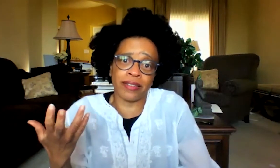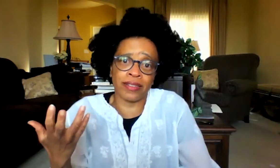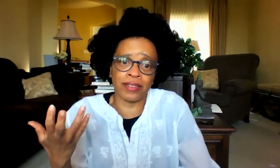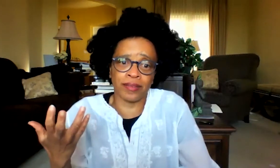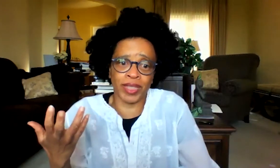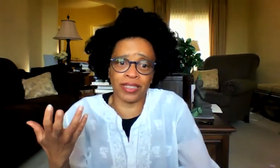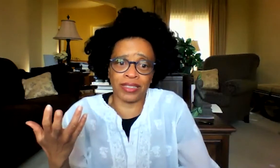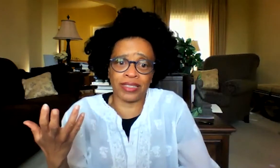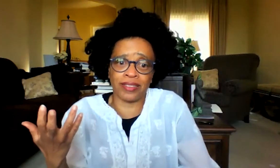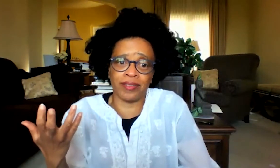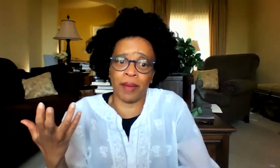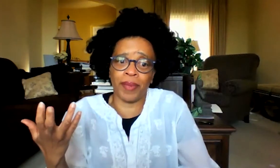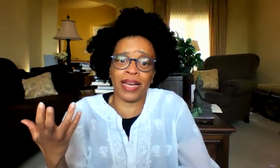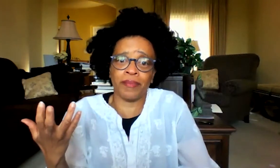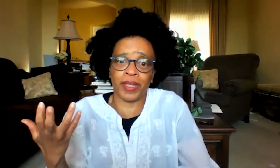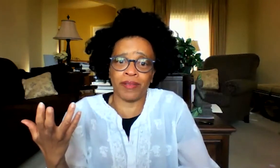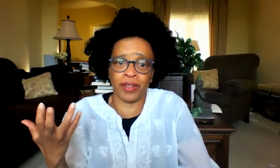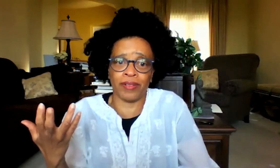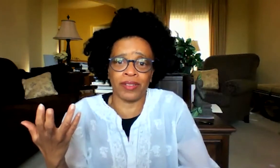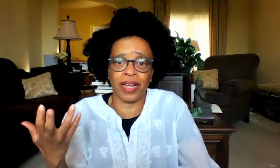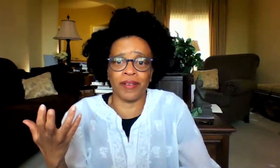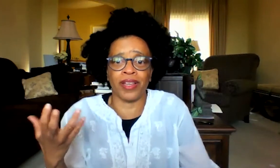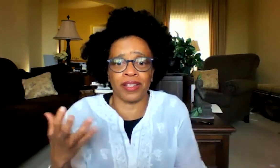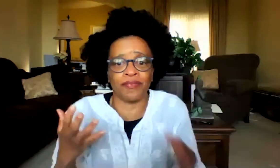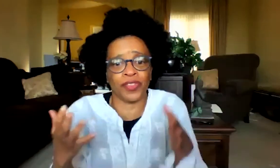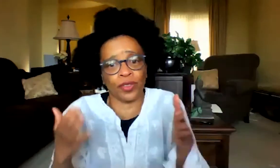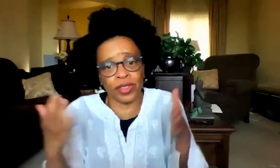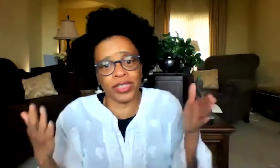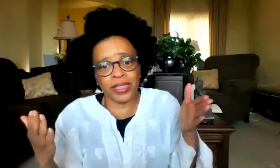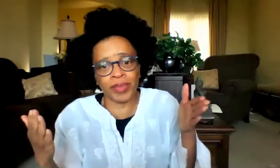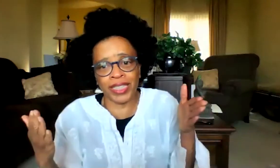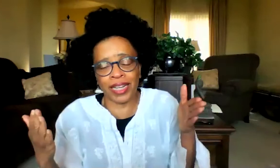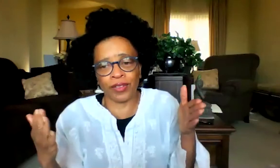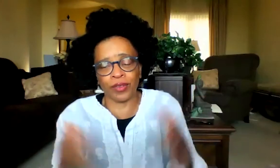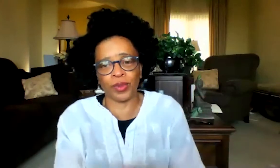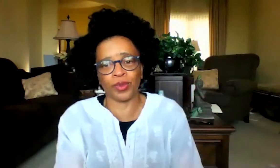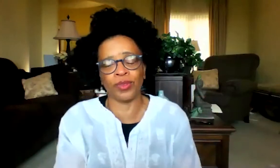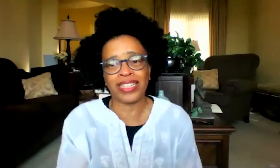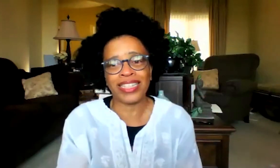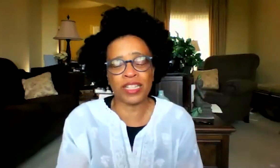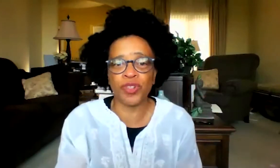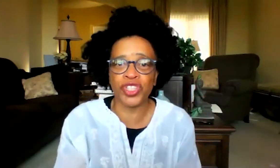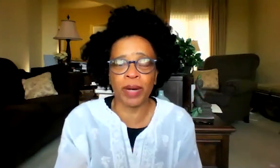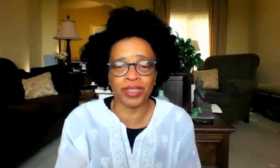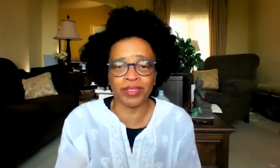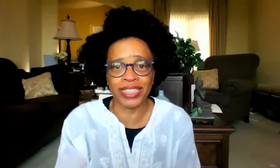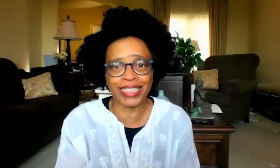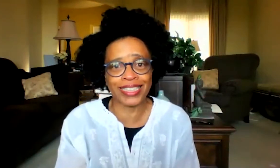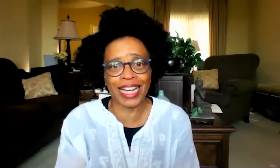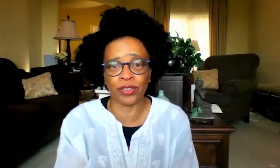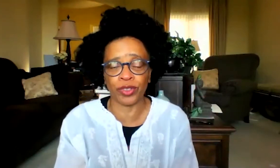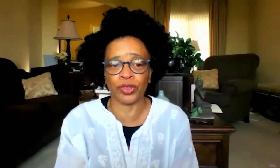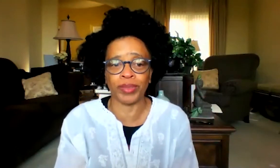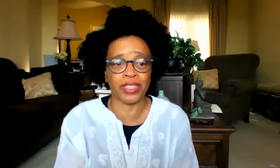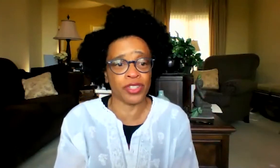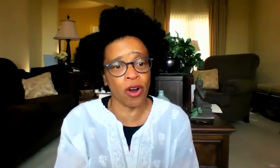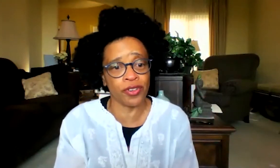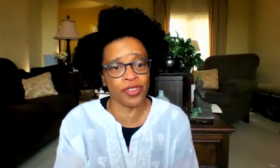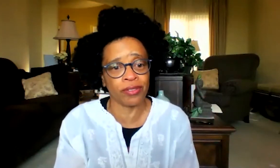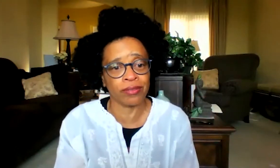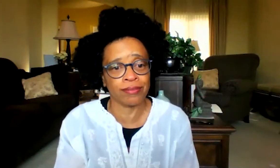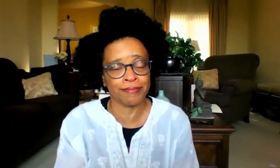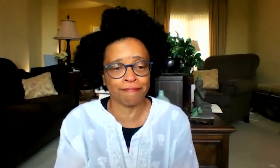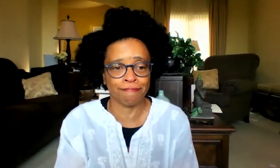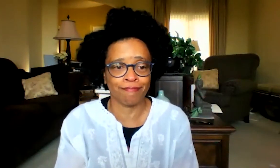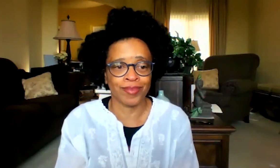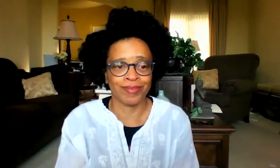cede it, because it's not bad to be, it can feel good to be that group who is presumptively entitled to be in